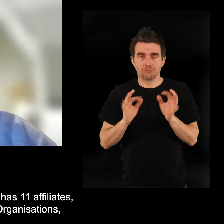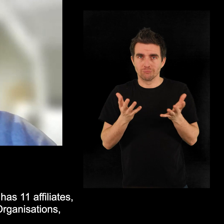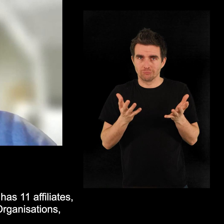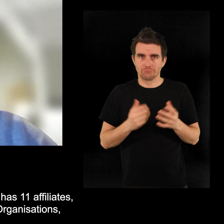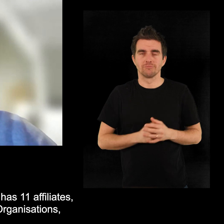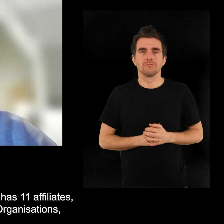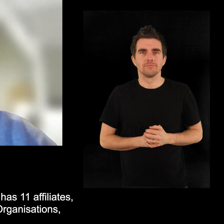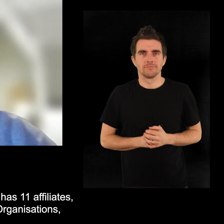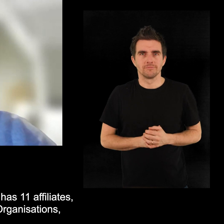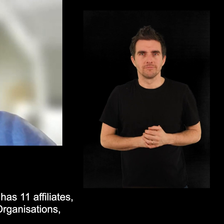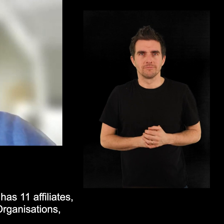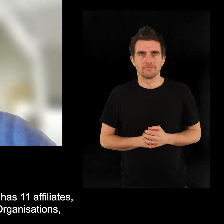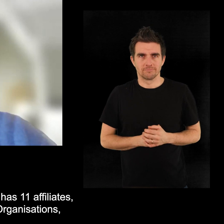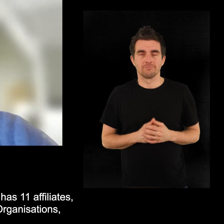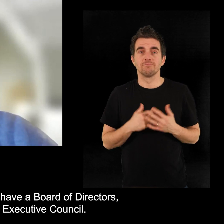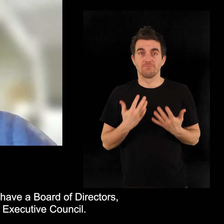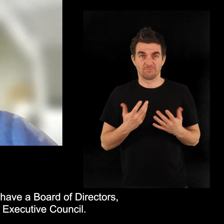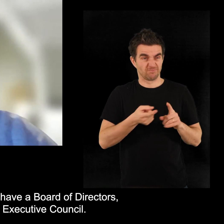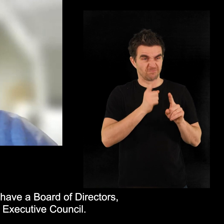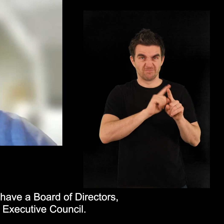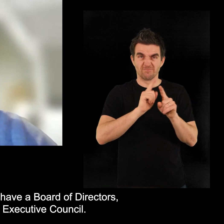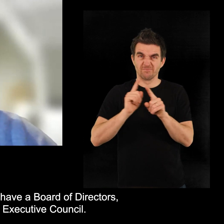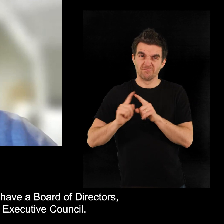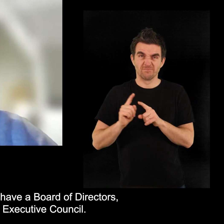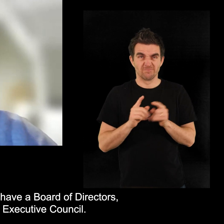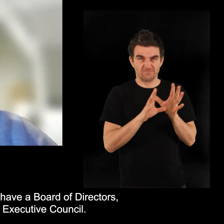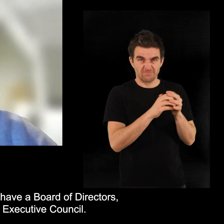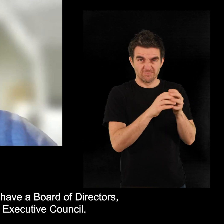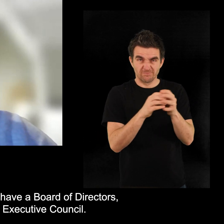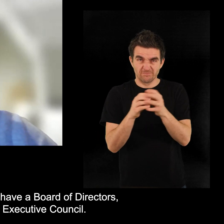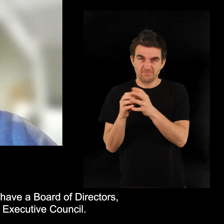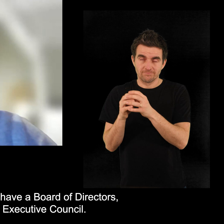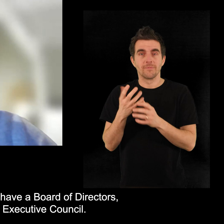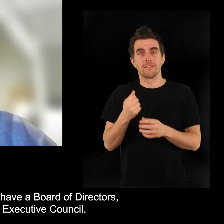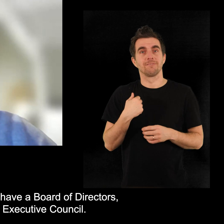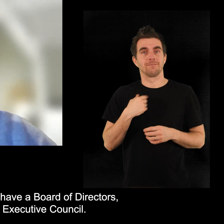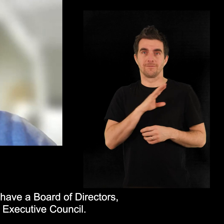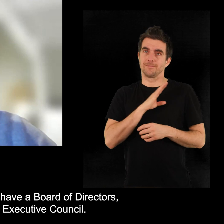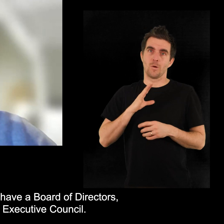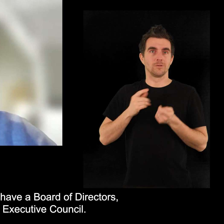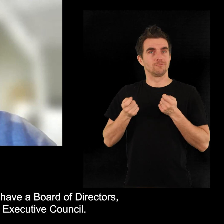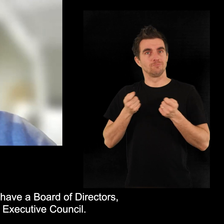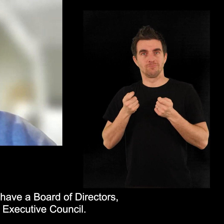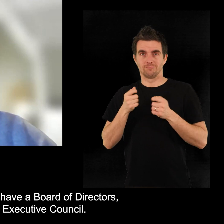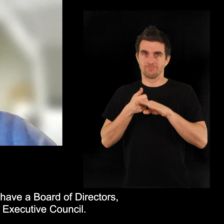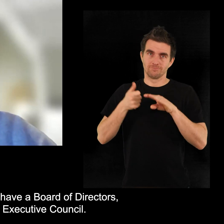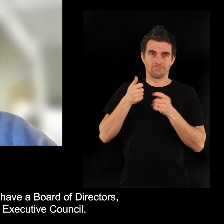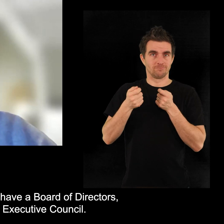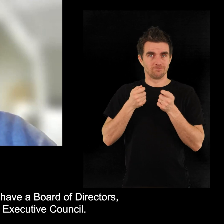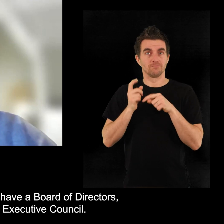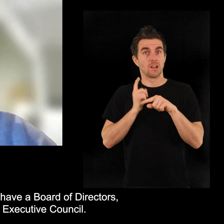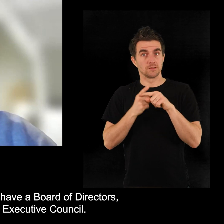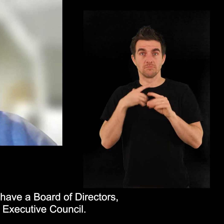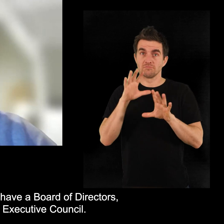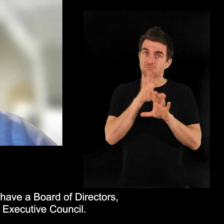organizations from diverse groups. And we have a board of